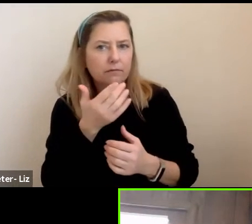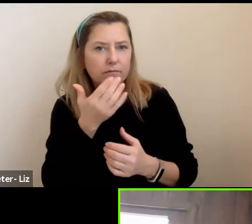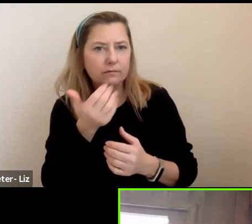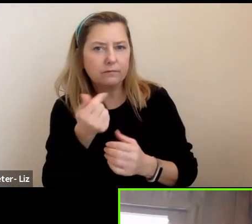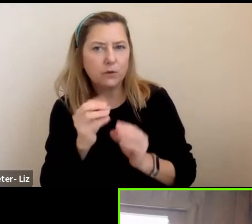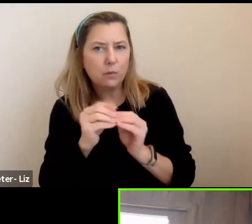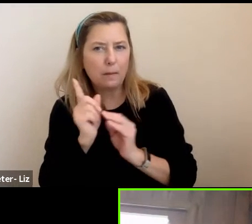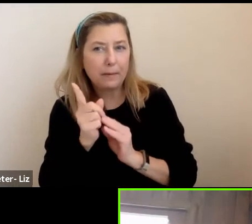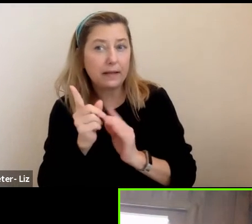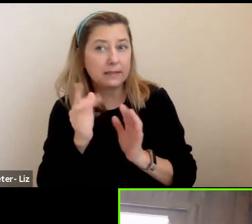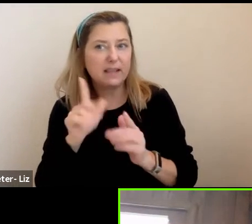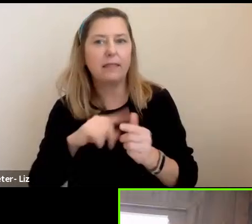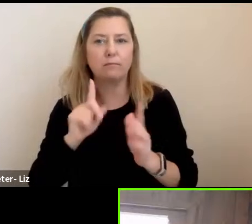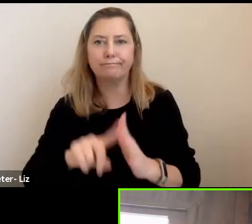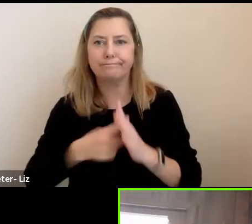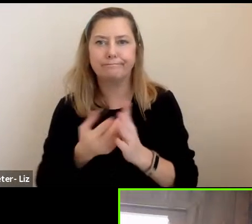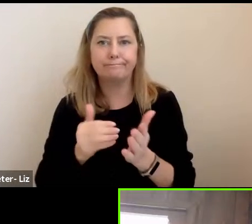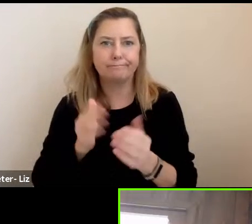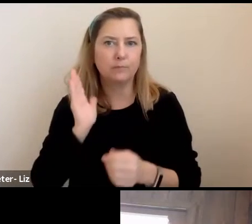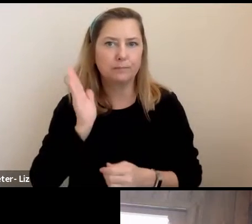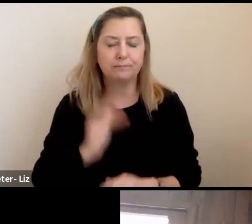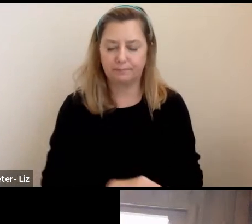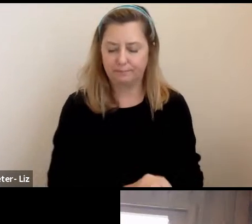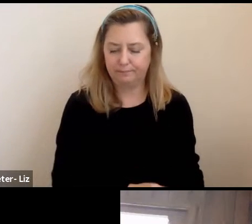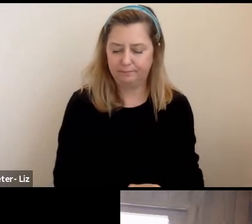you fine. Now you're fine. Okay.